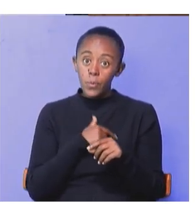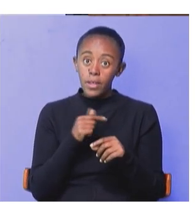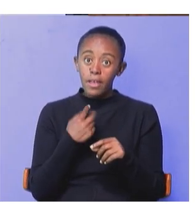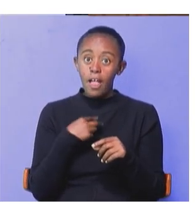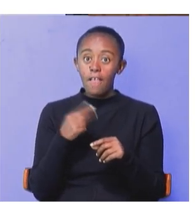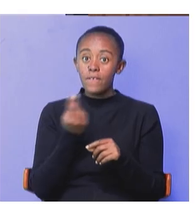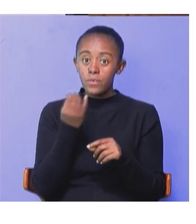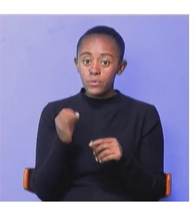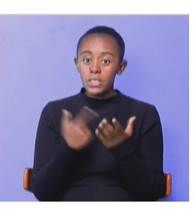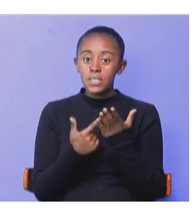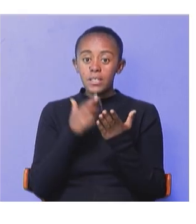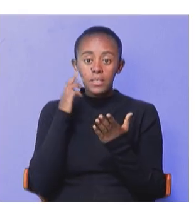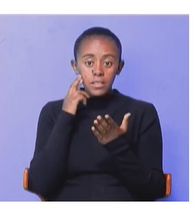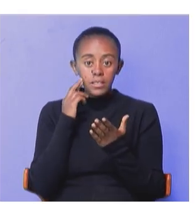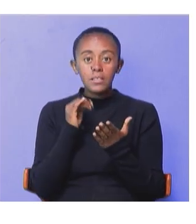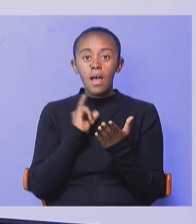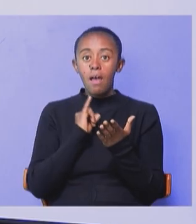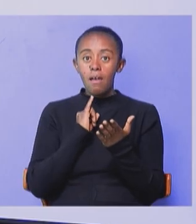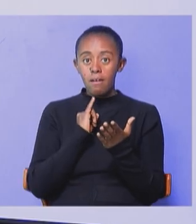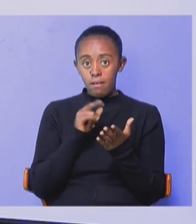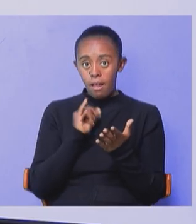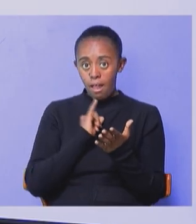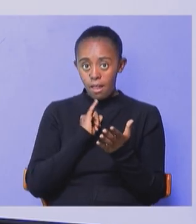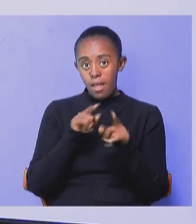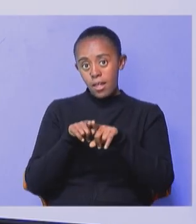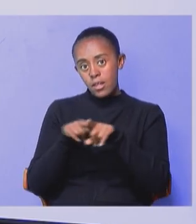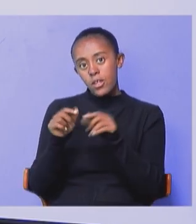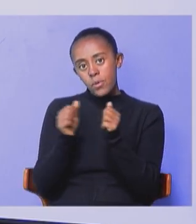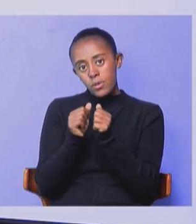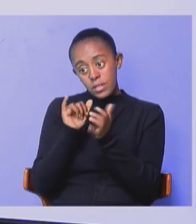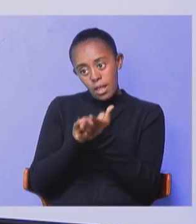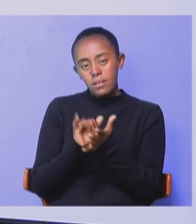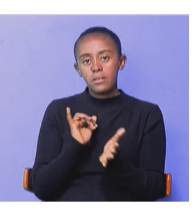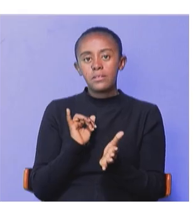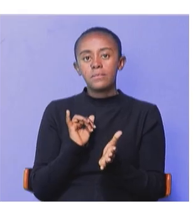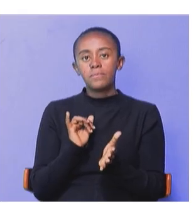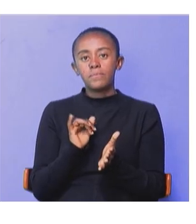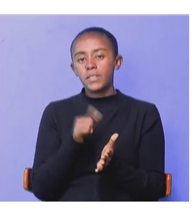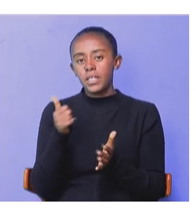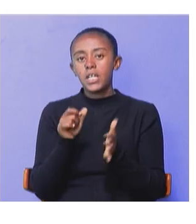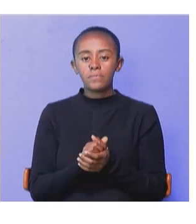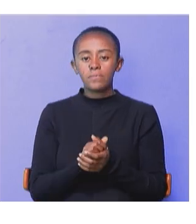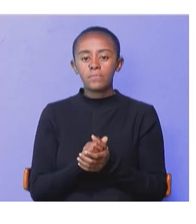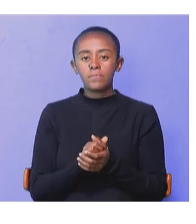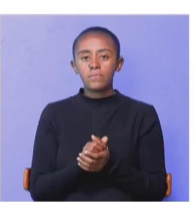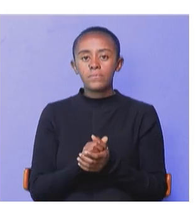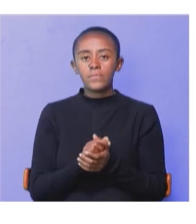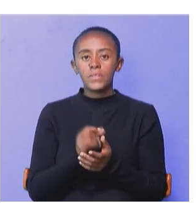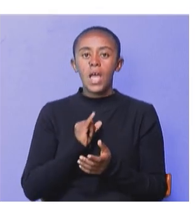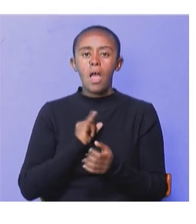used, in this case, the common expression, I agree that. Another example,